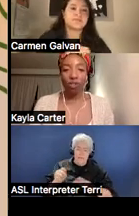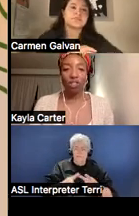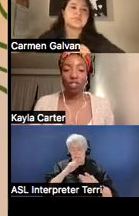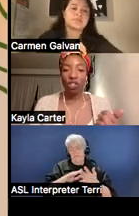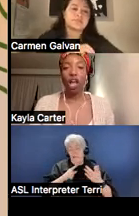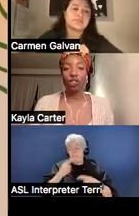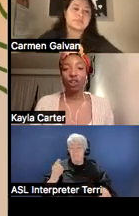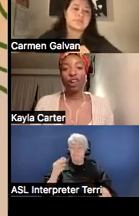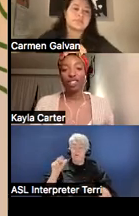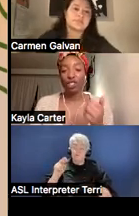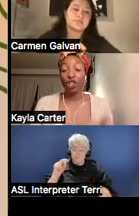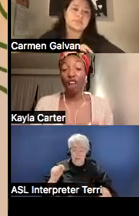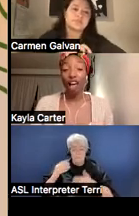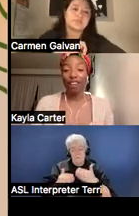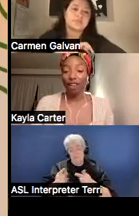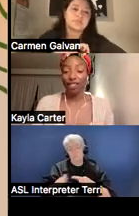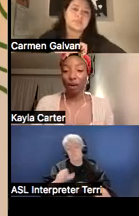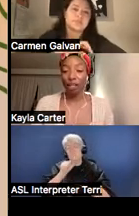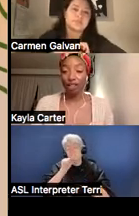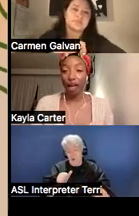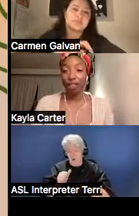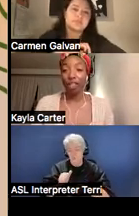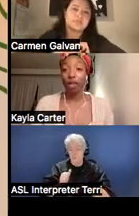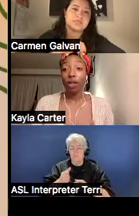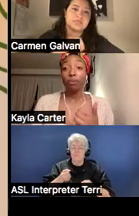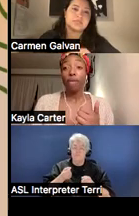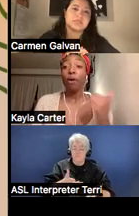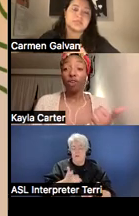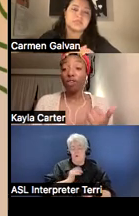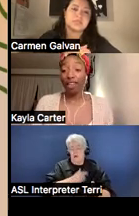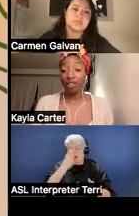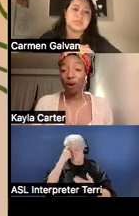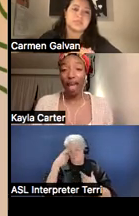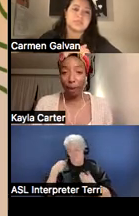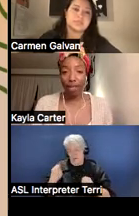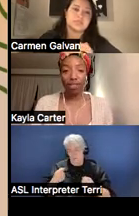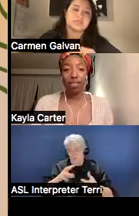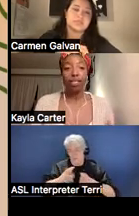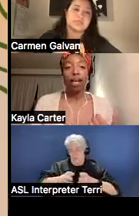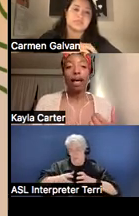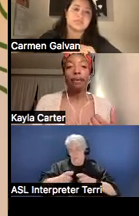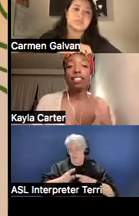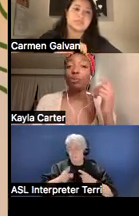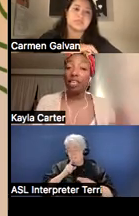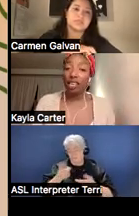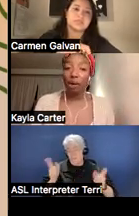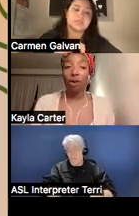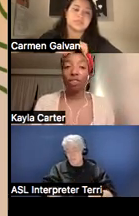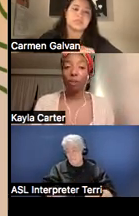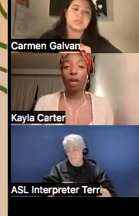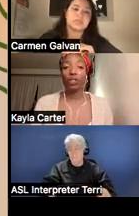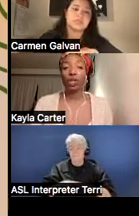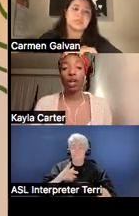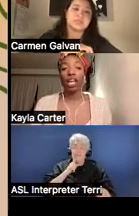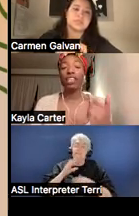grant process should not trigger us and should not affect our mental health. However, that is what happens. And speaking about